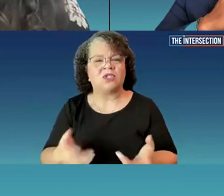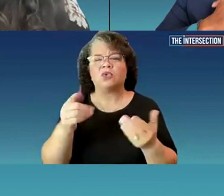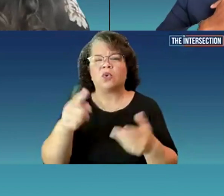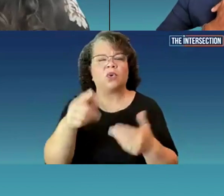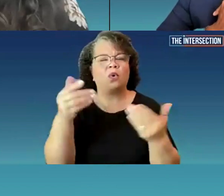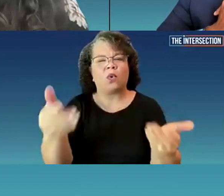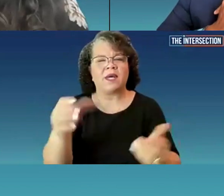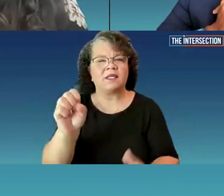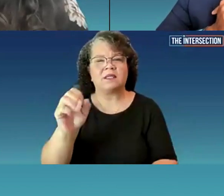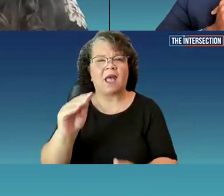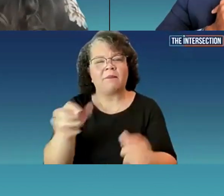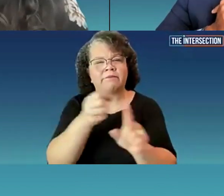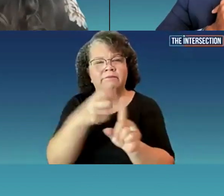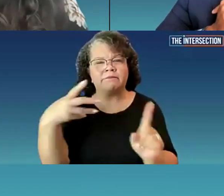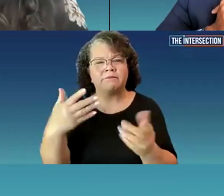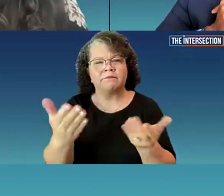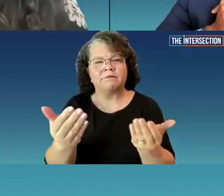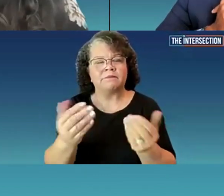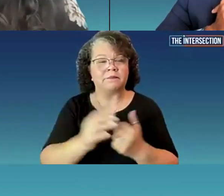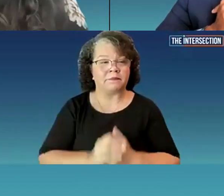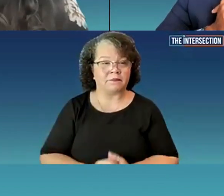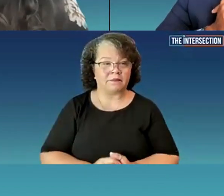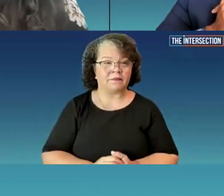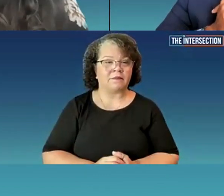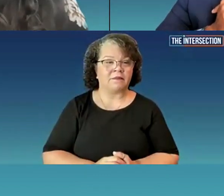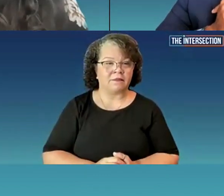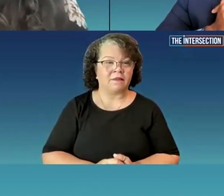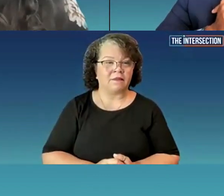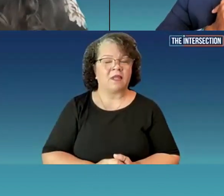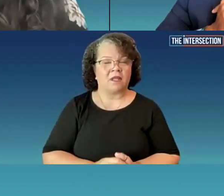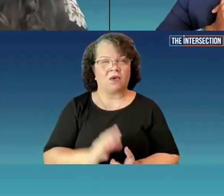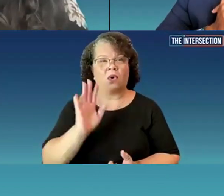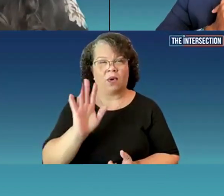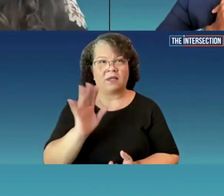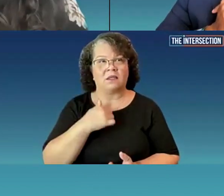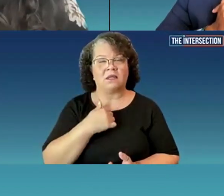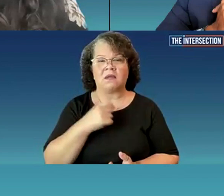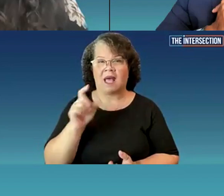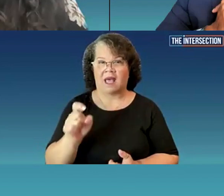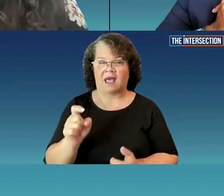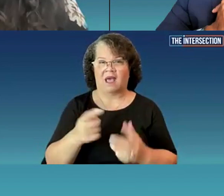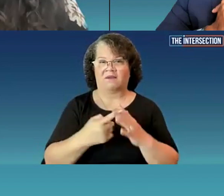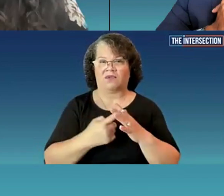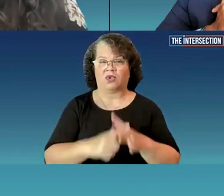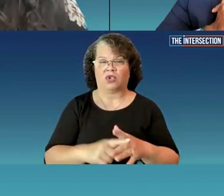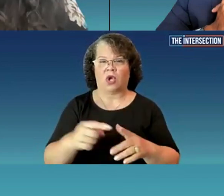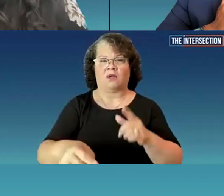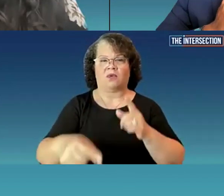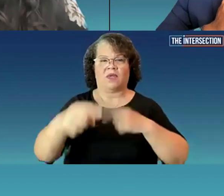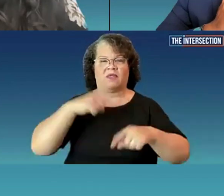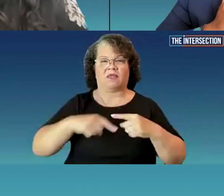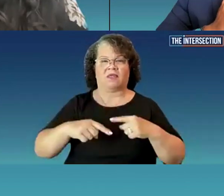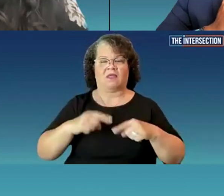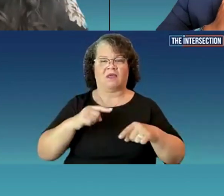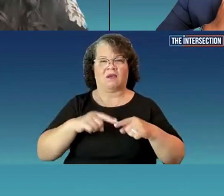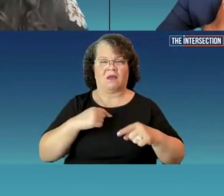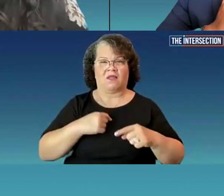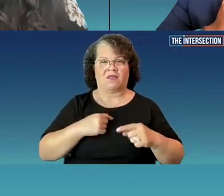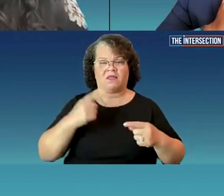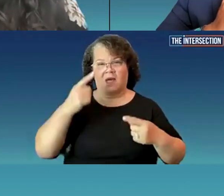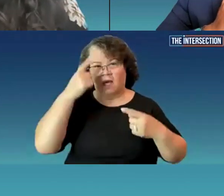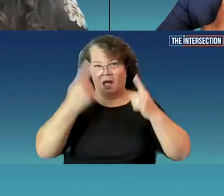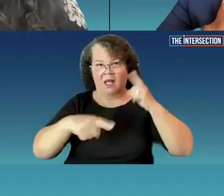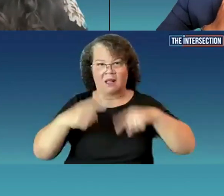Sam. Yeah, well, I have to start with the experience back in the collaborative. The